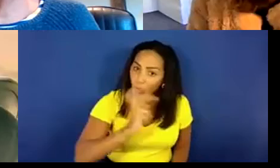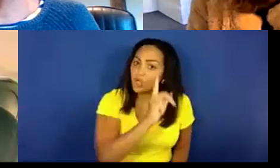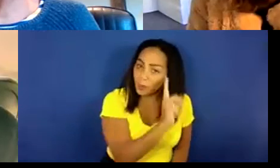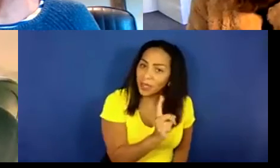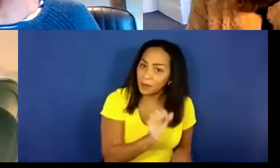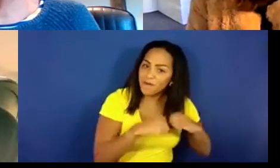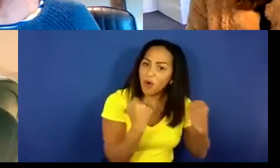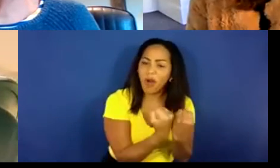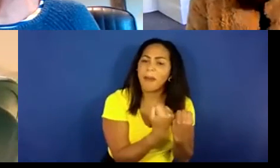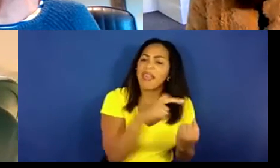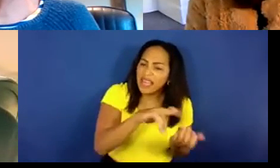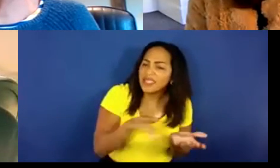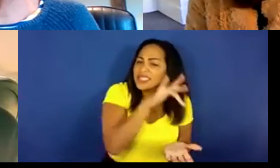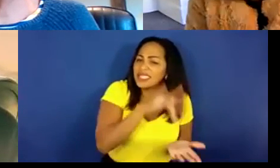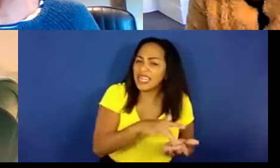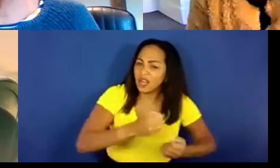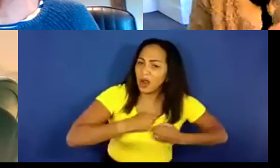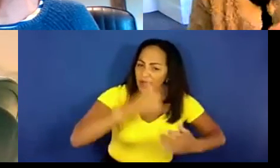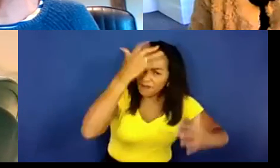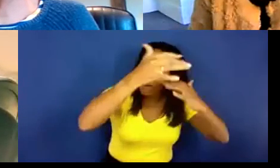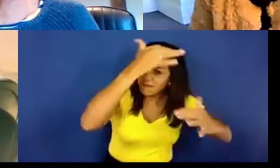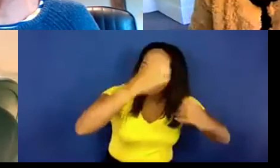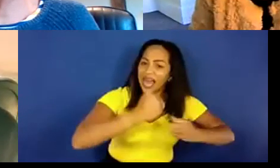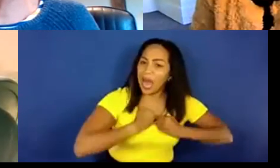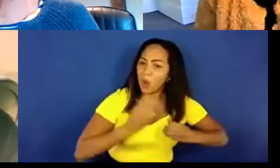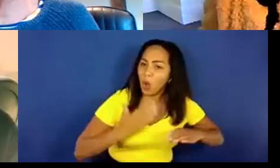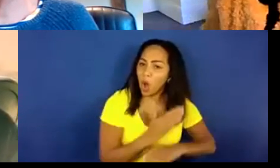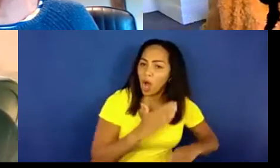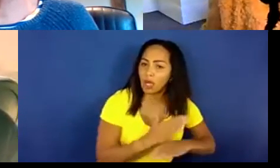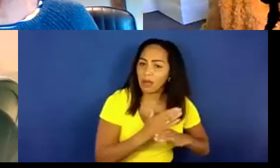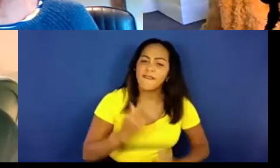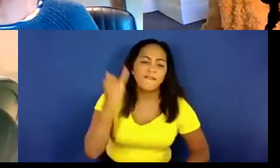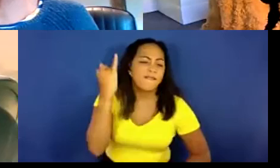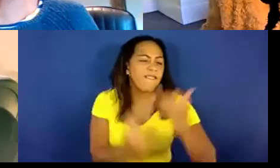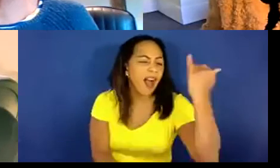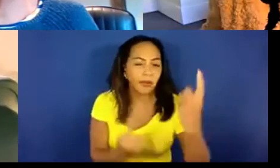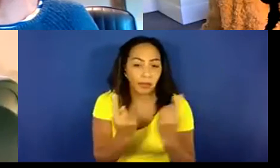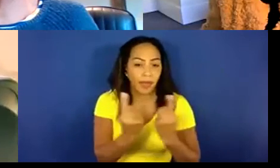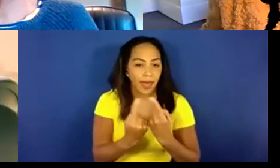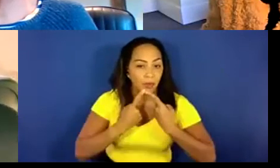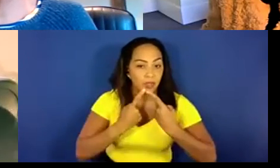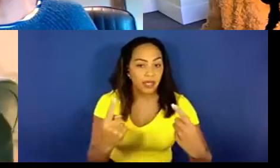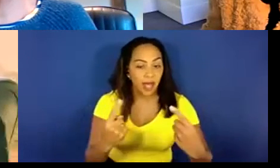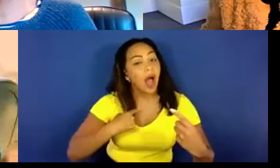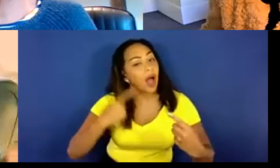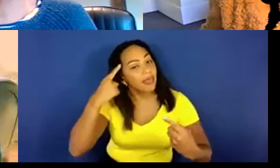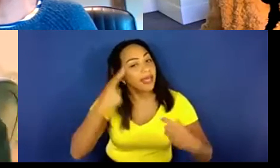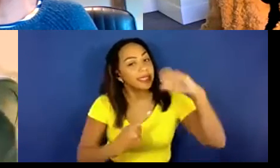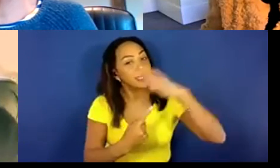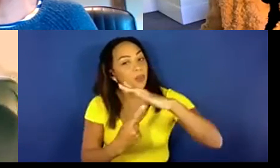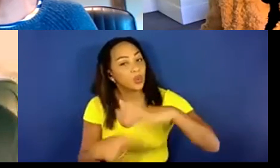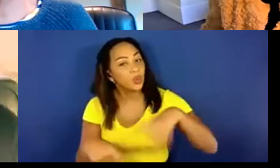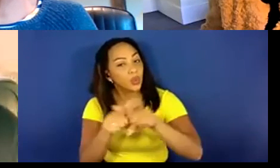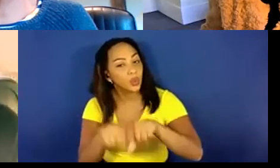do. The other final thing I would say was, and this is important as well, I think,